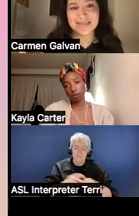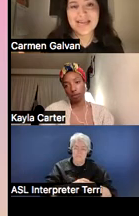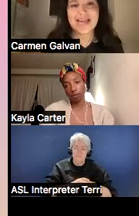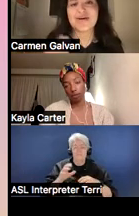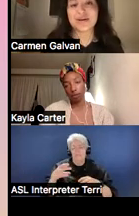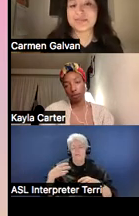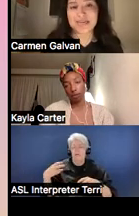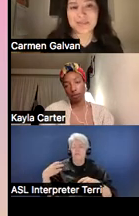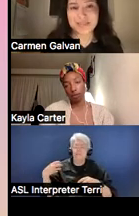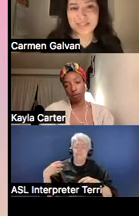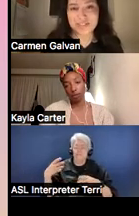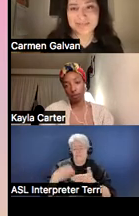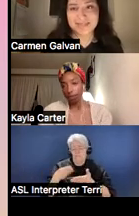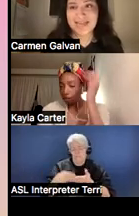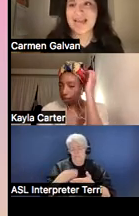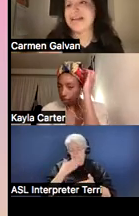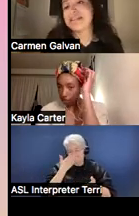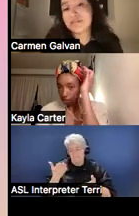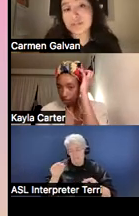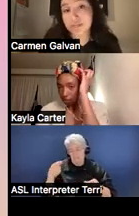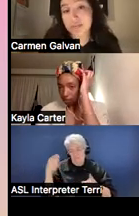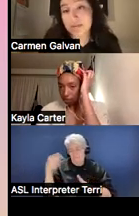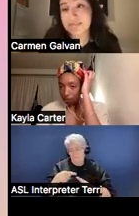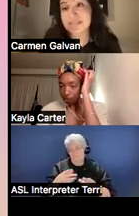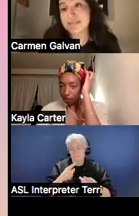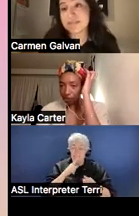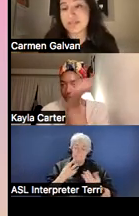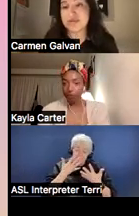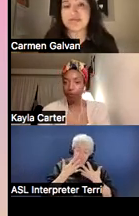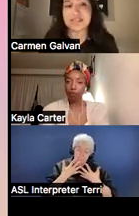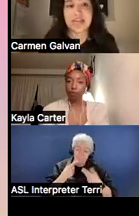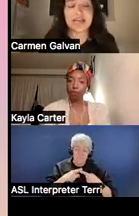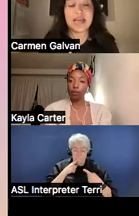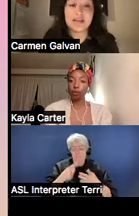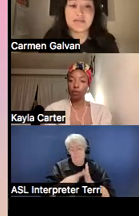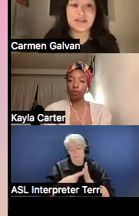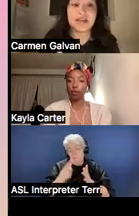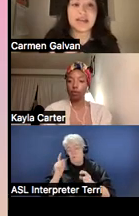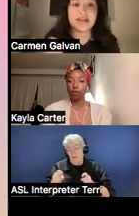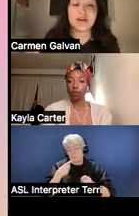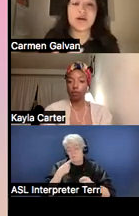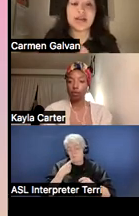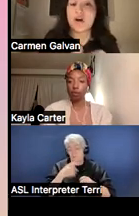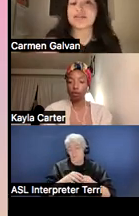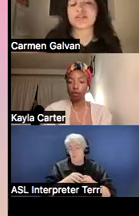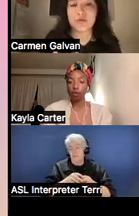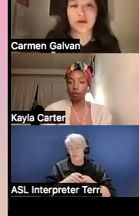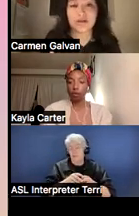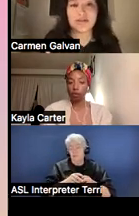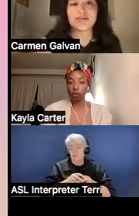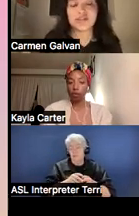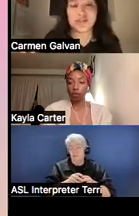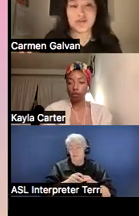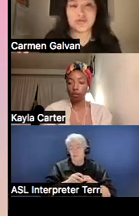capitalism, it all comes back to production. And it's unfortunate, but sometimes we do have to say, if you know, it costs